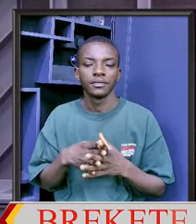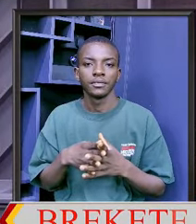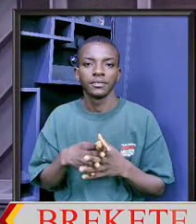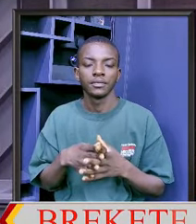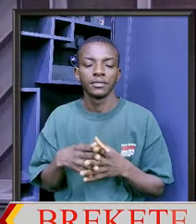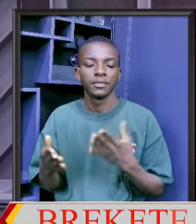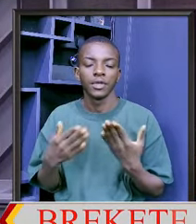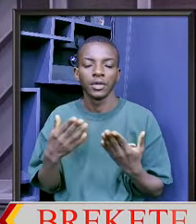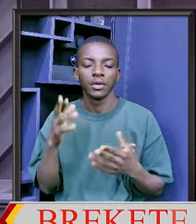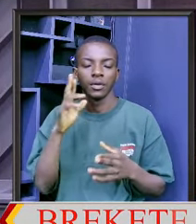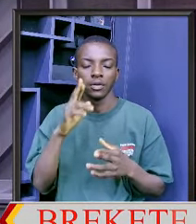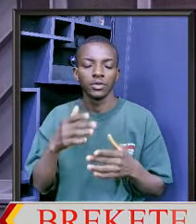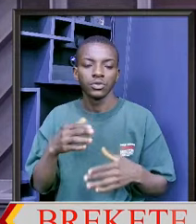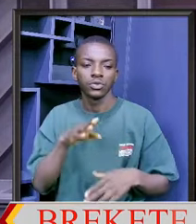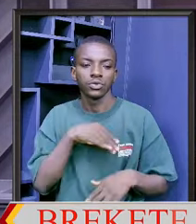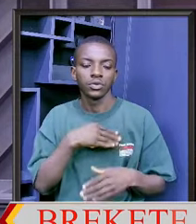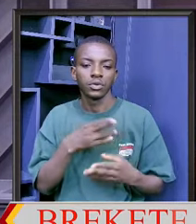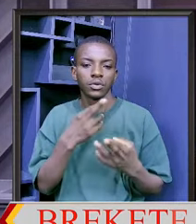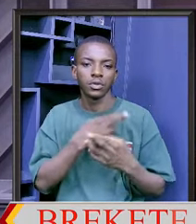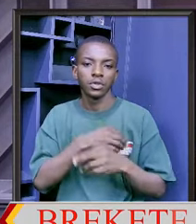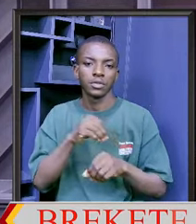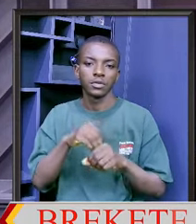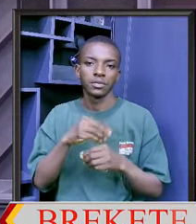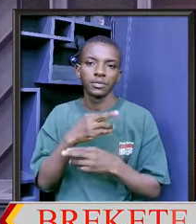May her soul rest in peace.